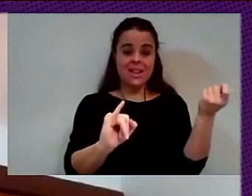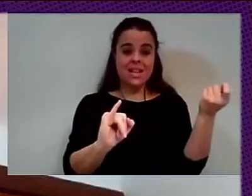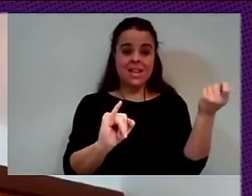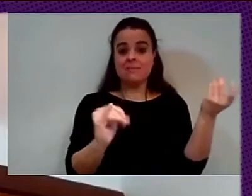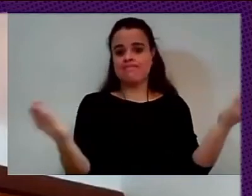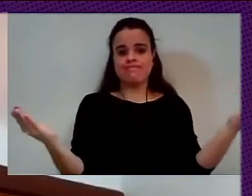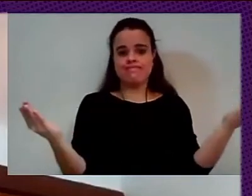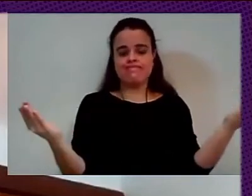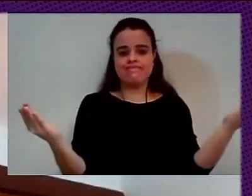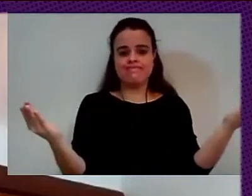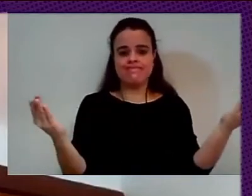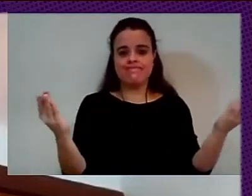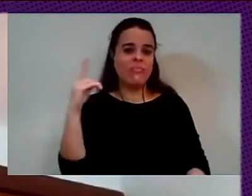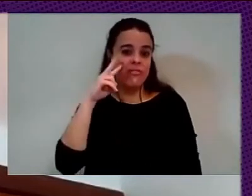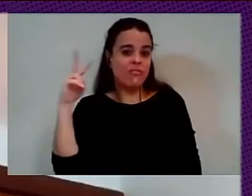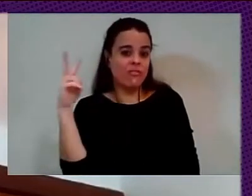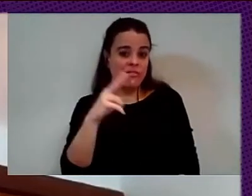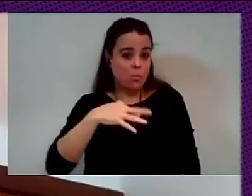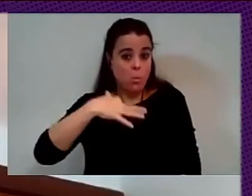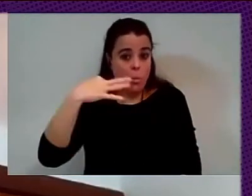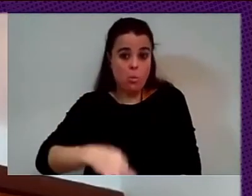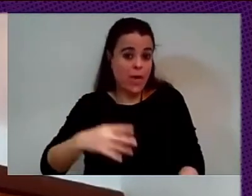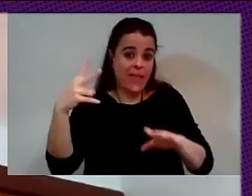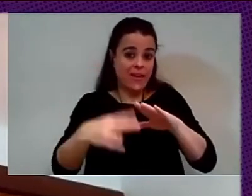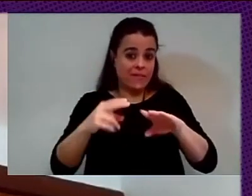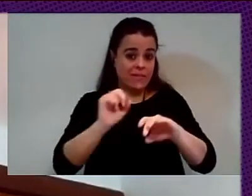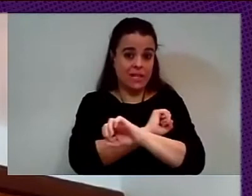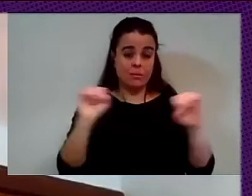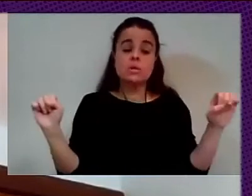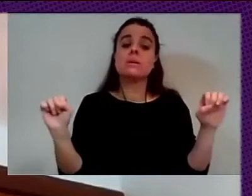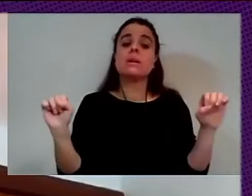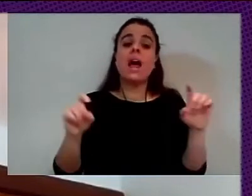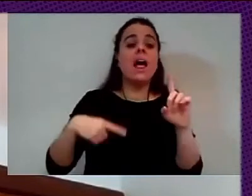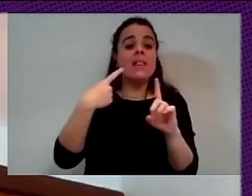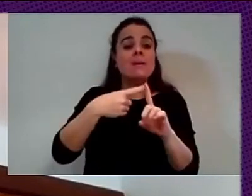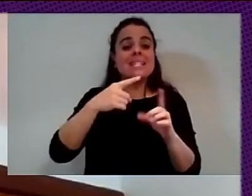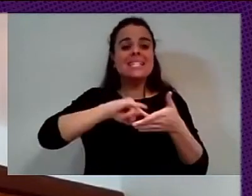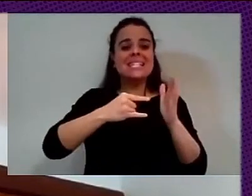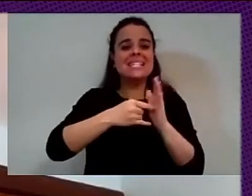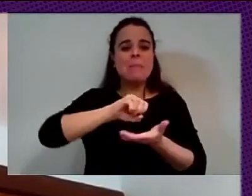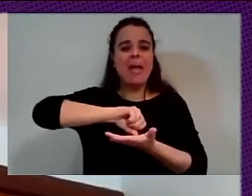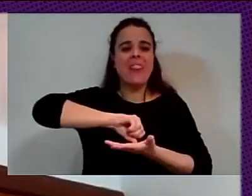more privacy in a decentralized system like Libre Social if it's for your